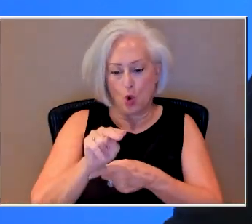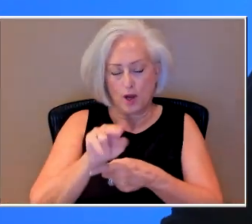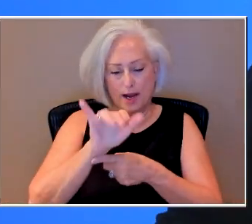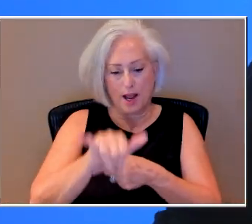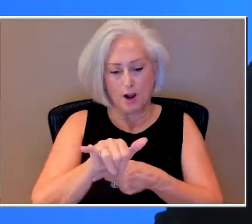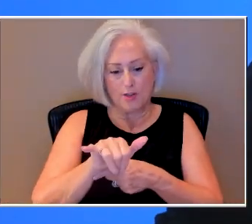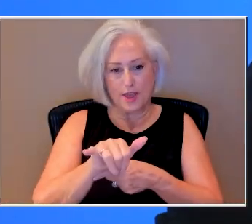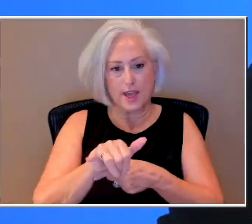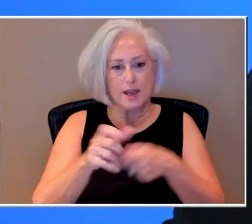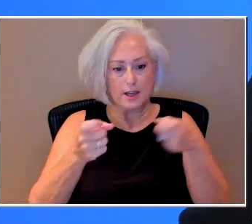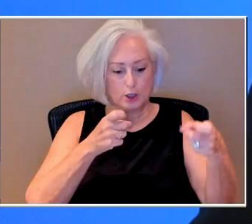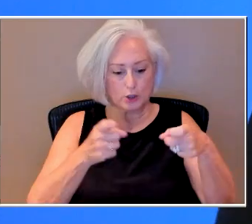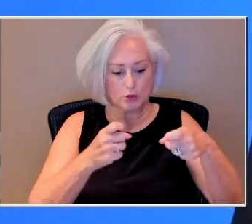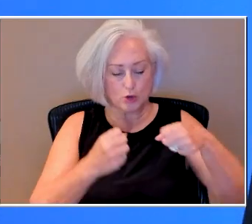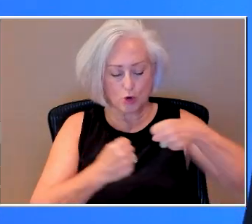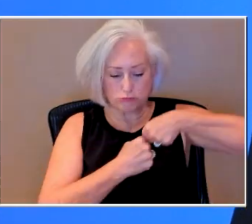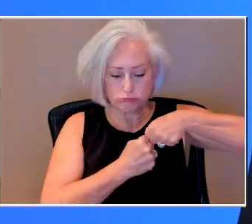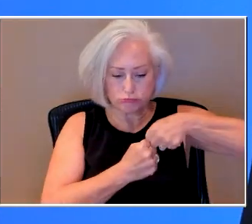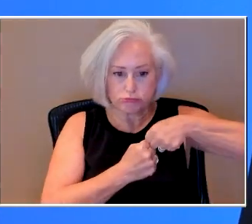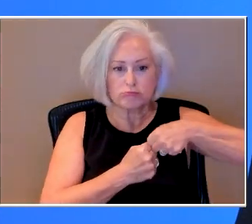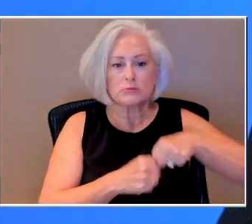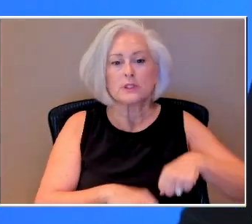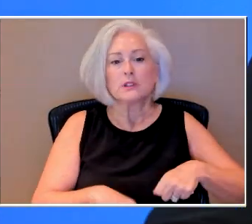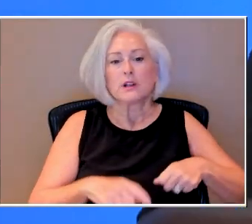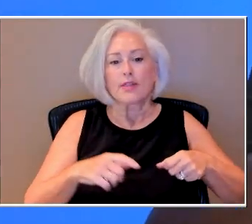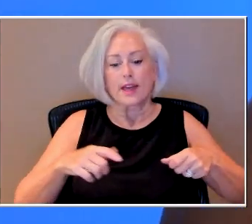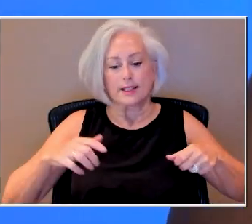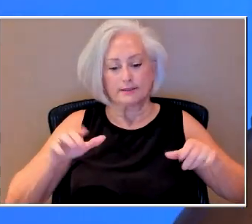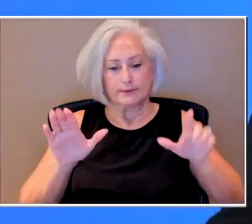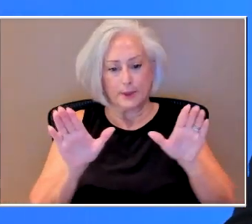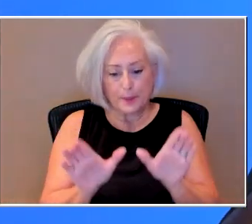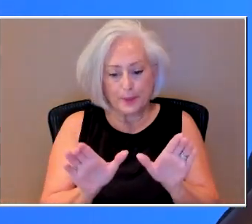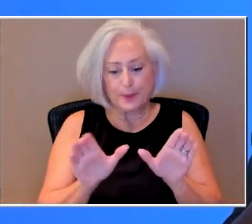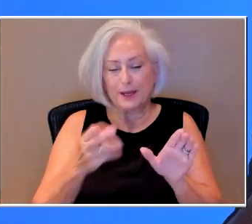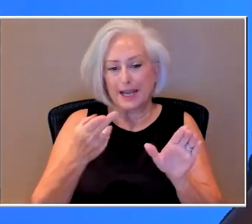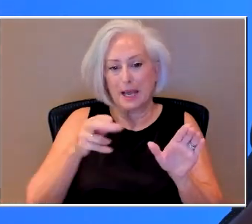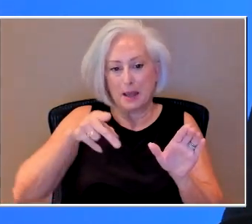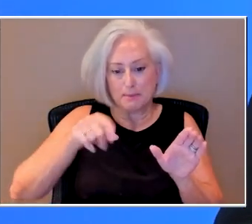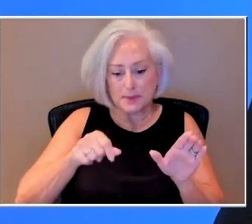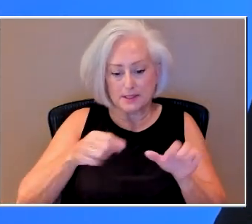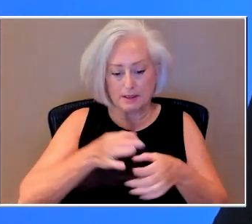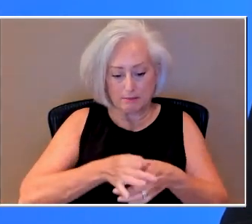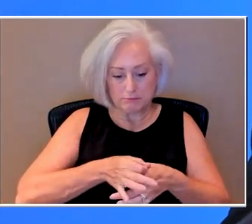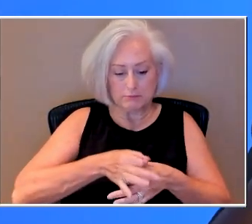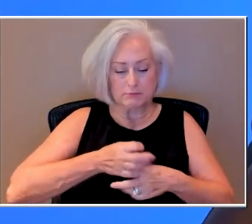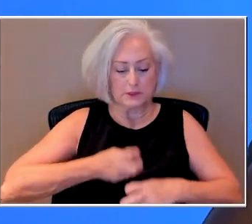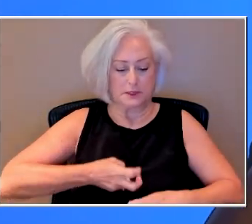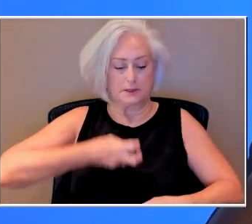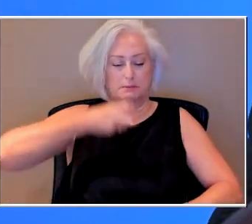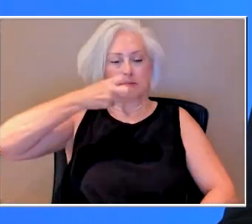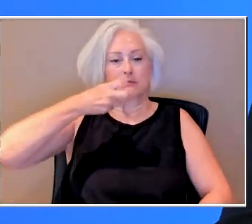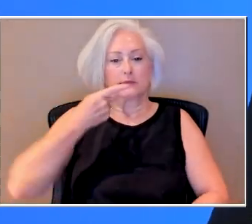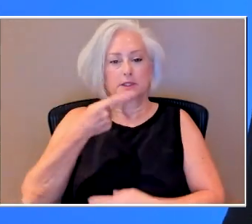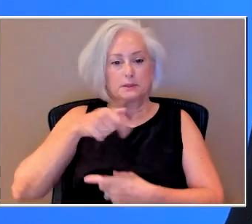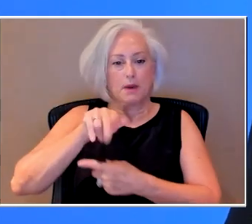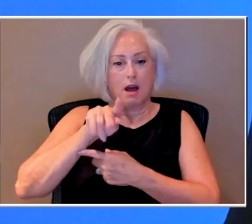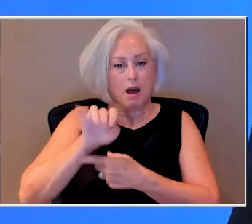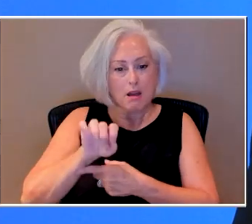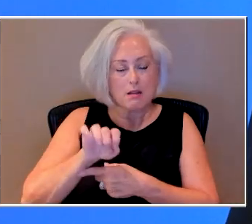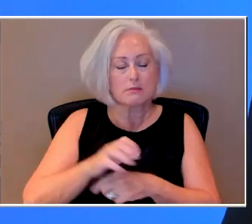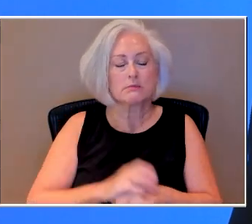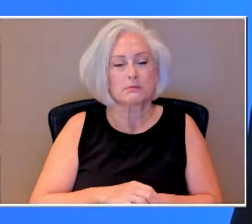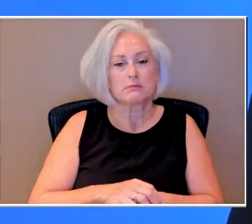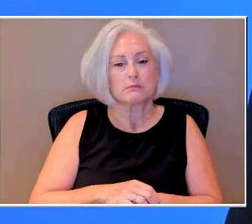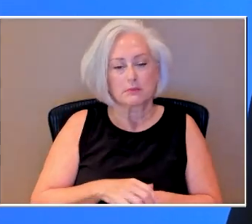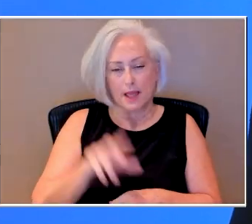the hips and the spine, and then eventually we'll be able to figure out what is off